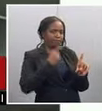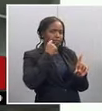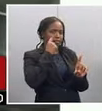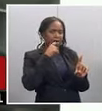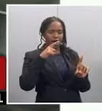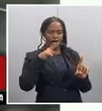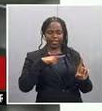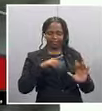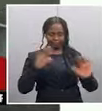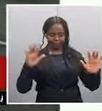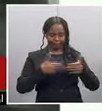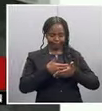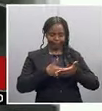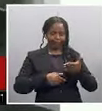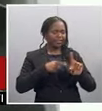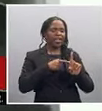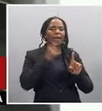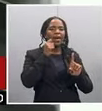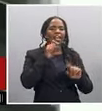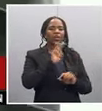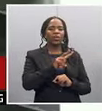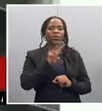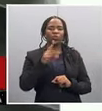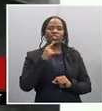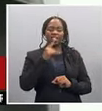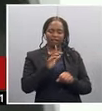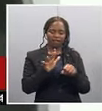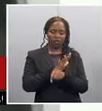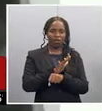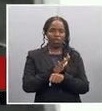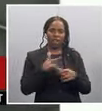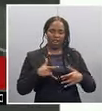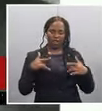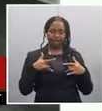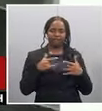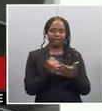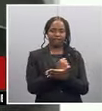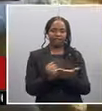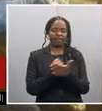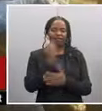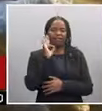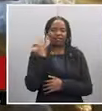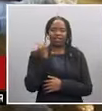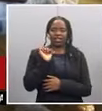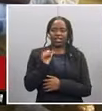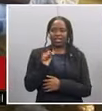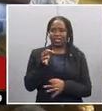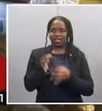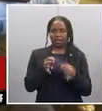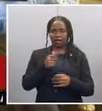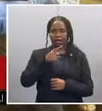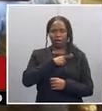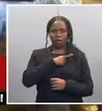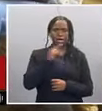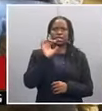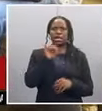Macron has honored the 22-year-old by granting him French citizenship. Gassama has explained what made him spring